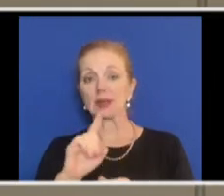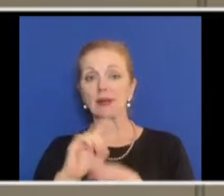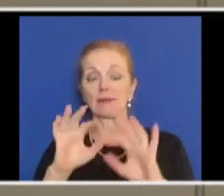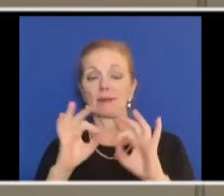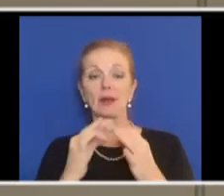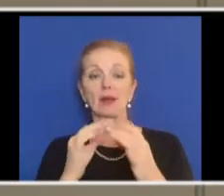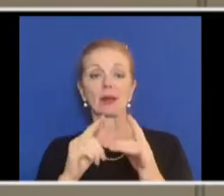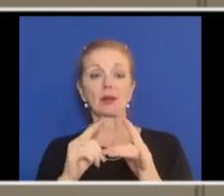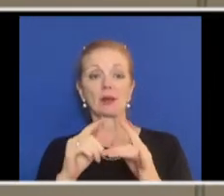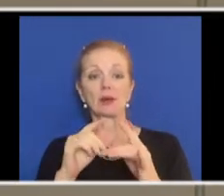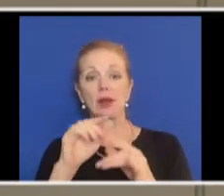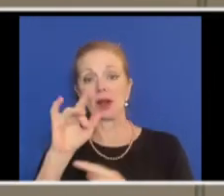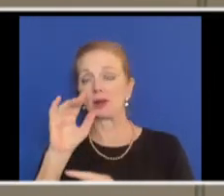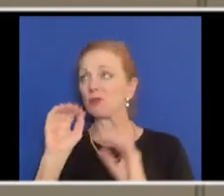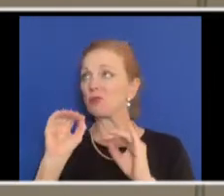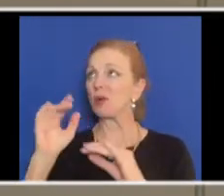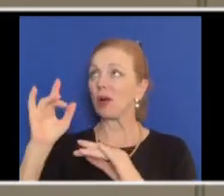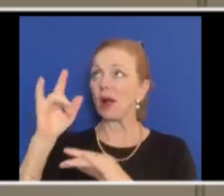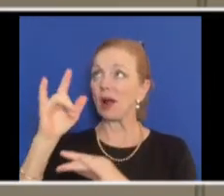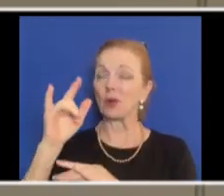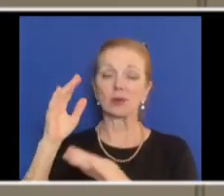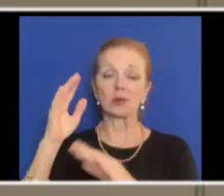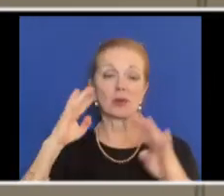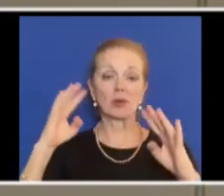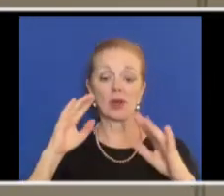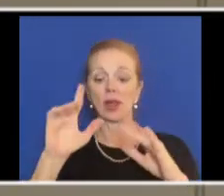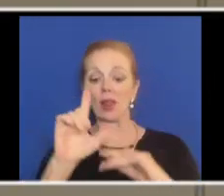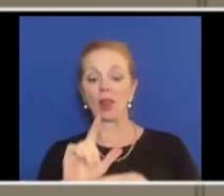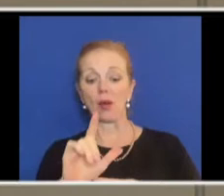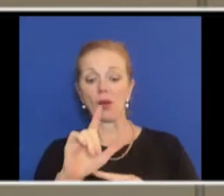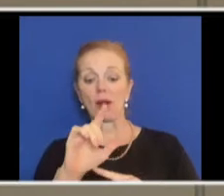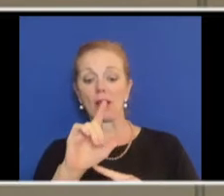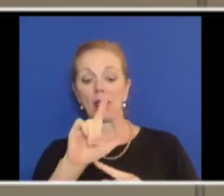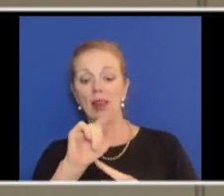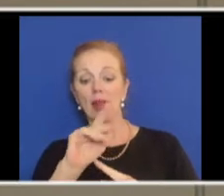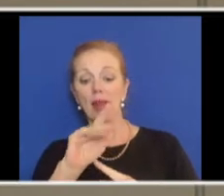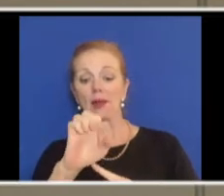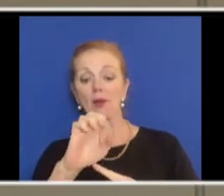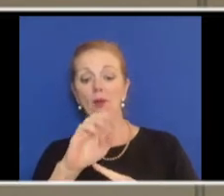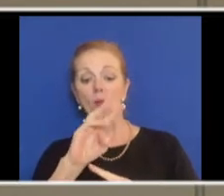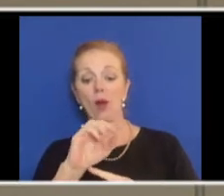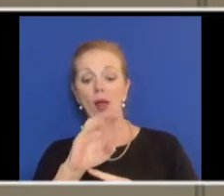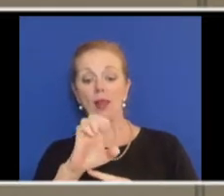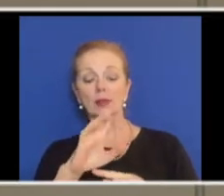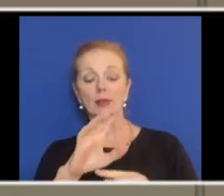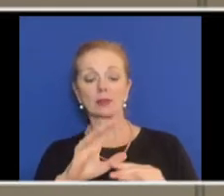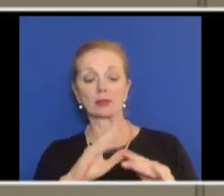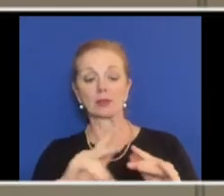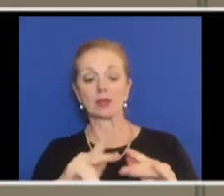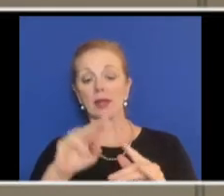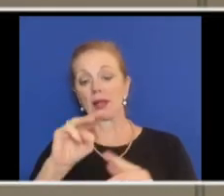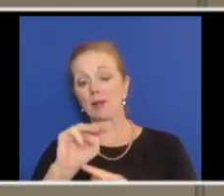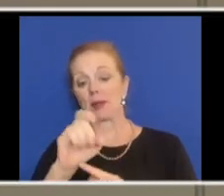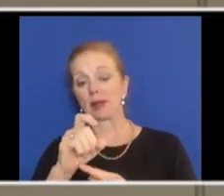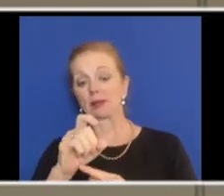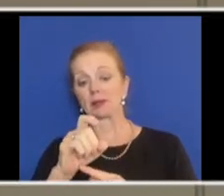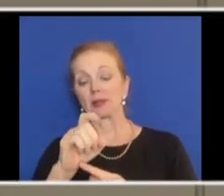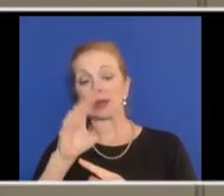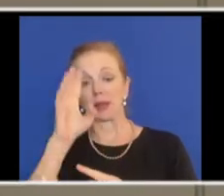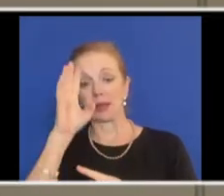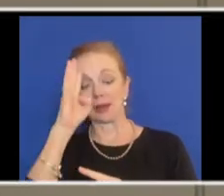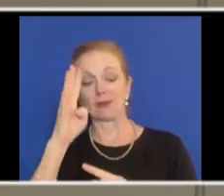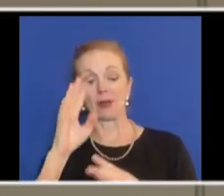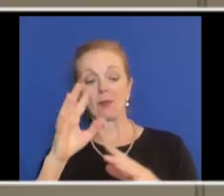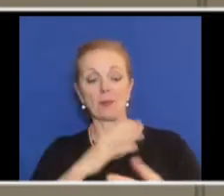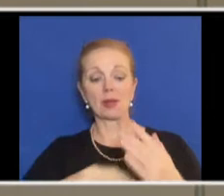airport noise overlay and Lower Lake Wylie protected area the proposed zoning is MX2 and Innovative of mixed-use